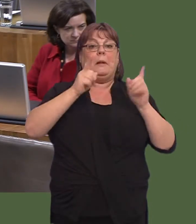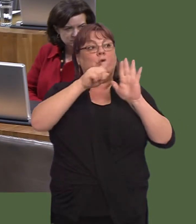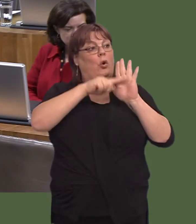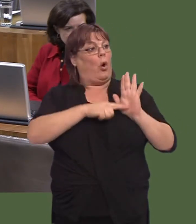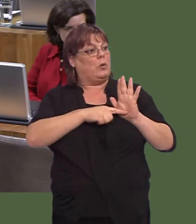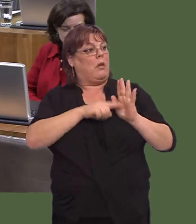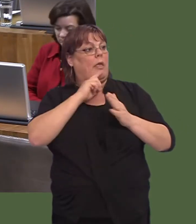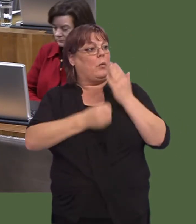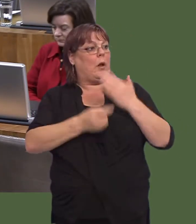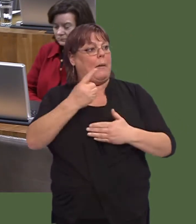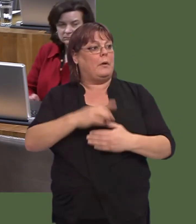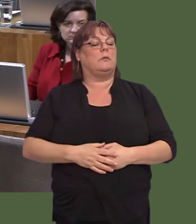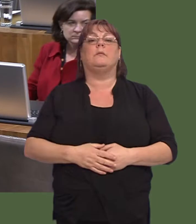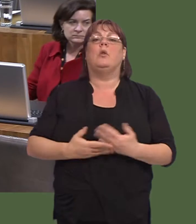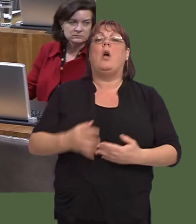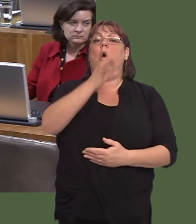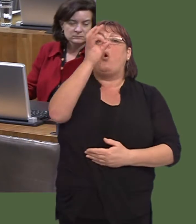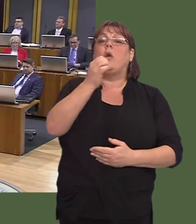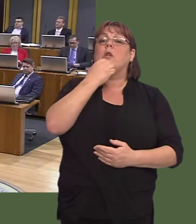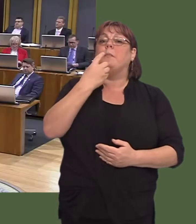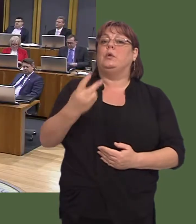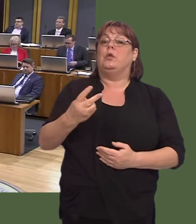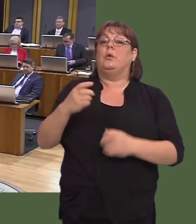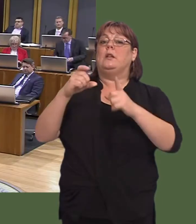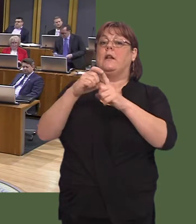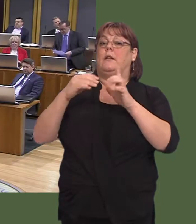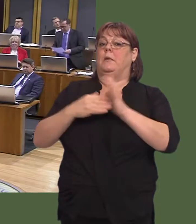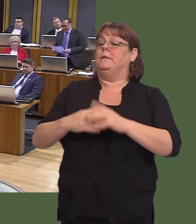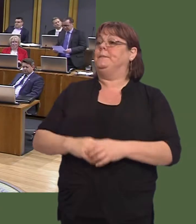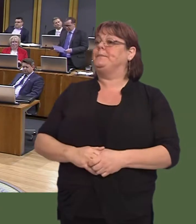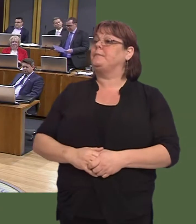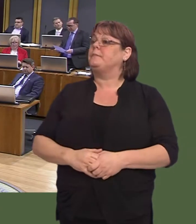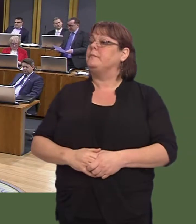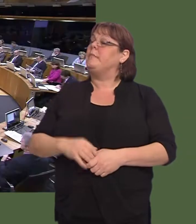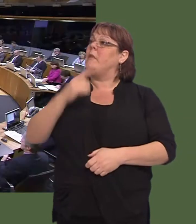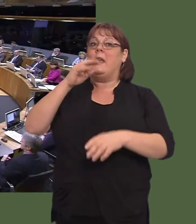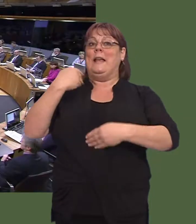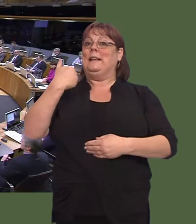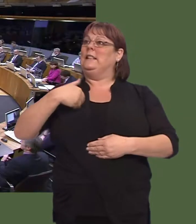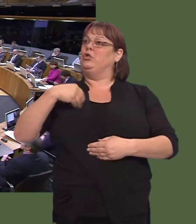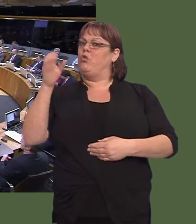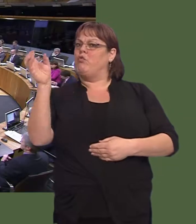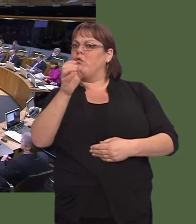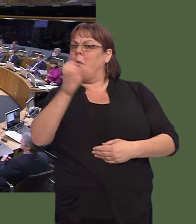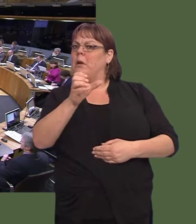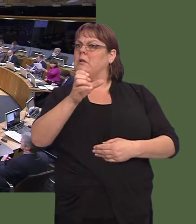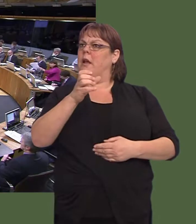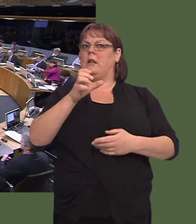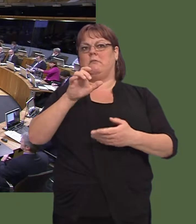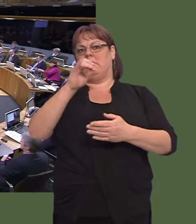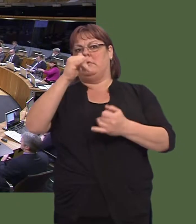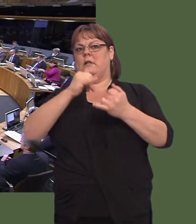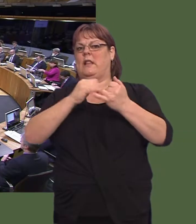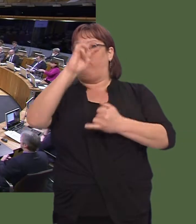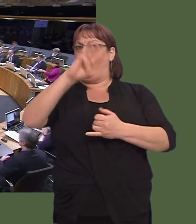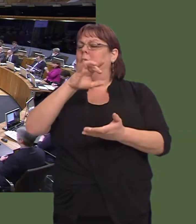exactly what will happen. What about the lobbyists? Question 2, David Melding. Question 2, David Melding. To make a statement on teacher recruitment in South Wales Central.